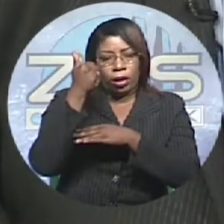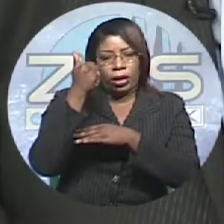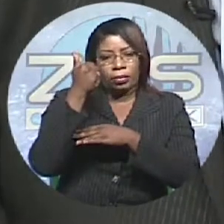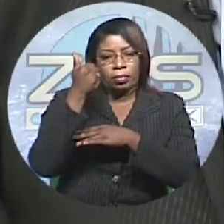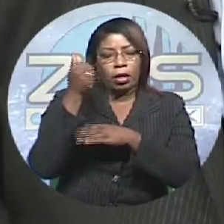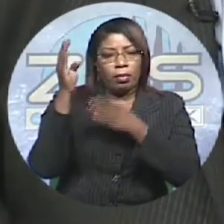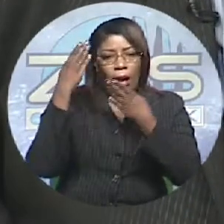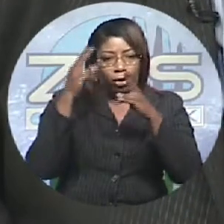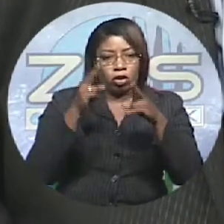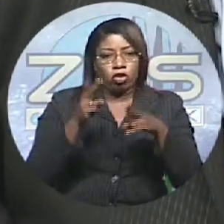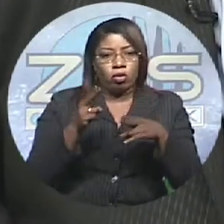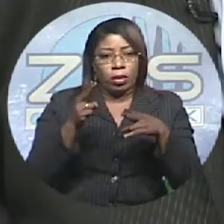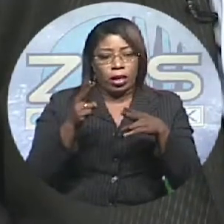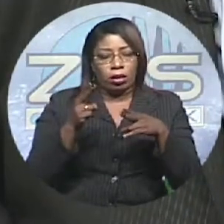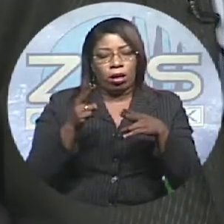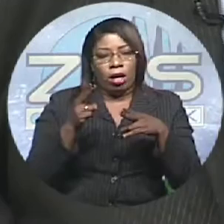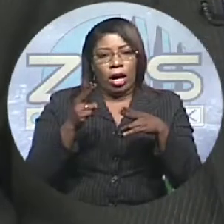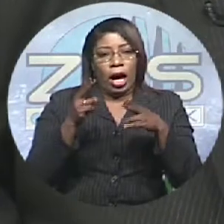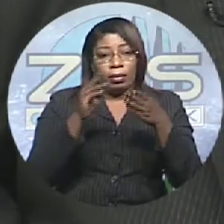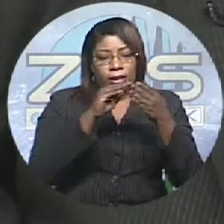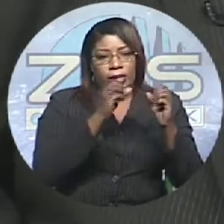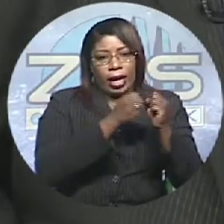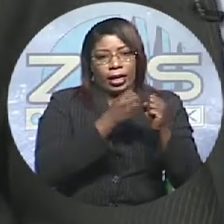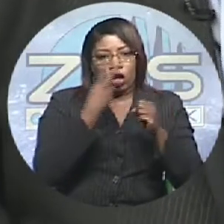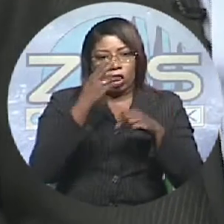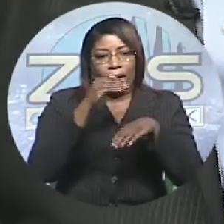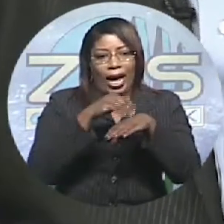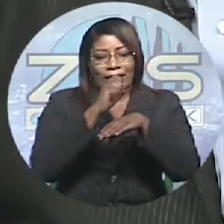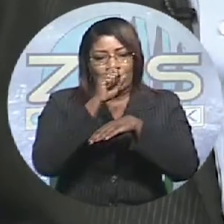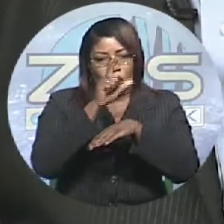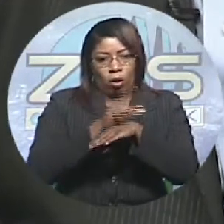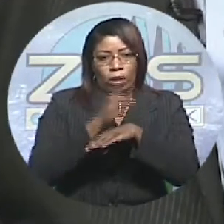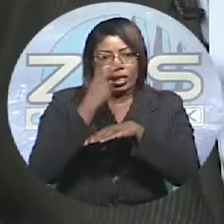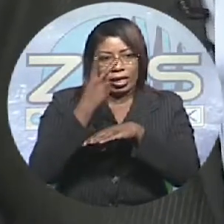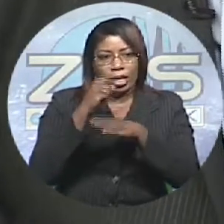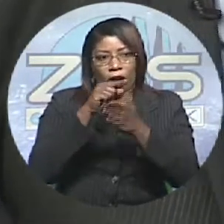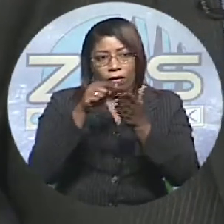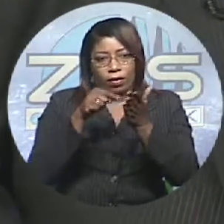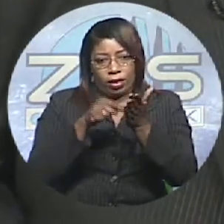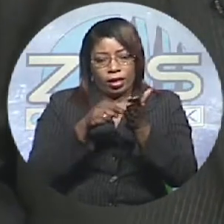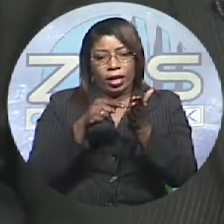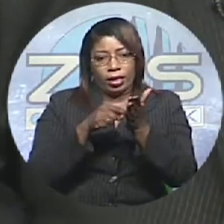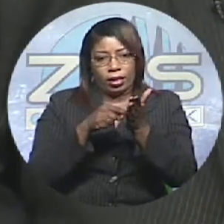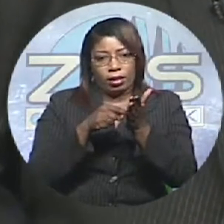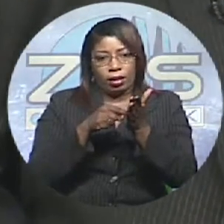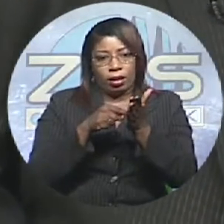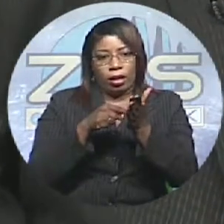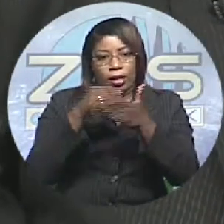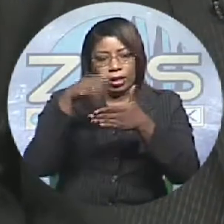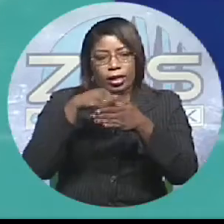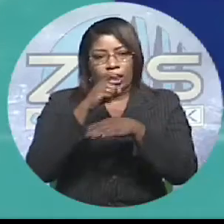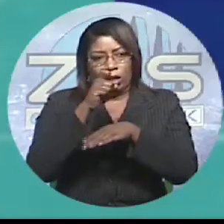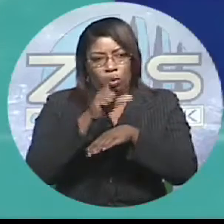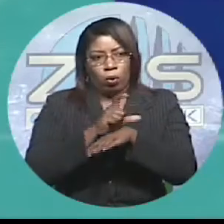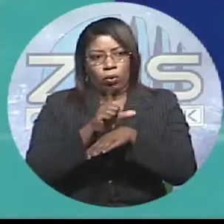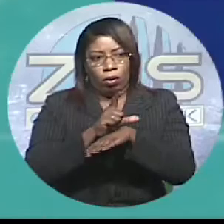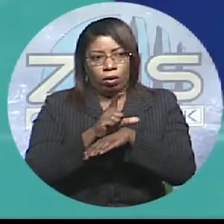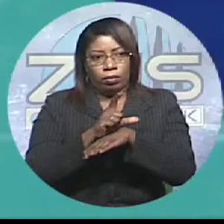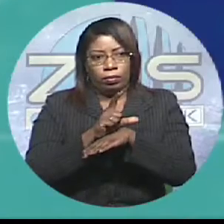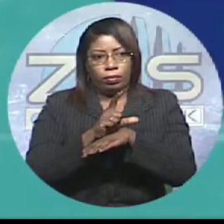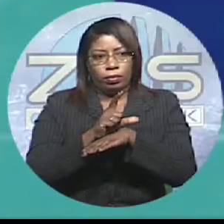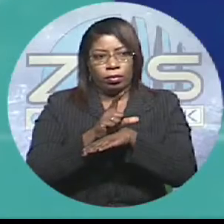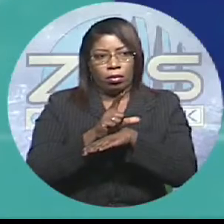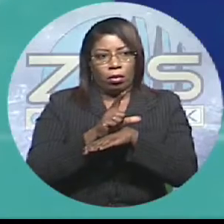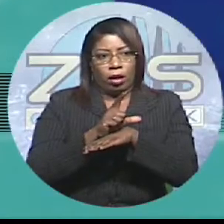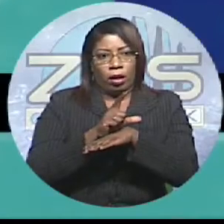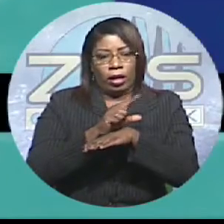Society now have to investigate eleuthera to determine if cases of distemper have developed. Could the